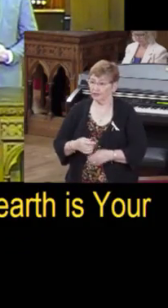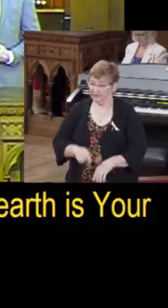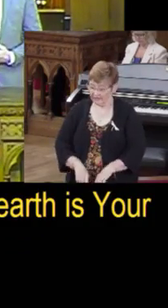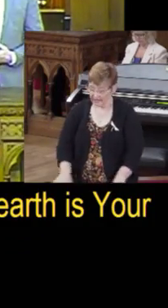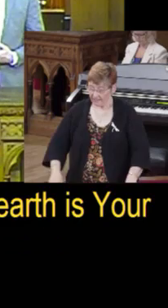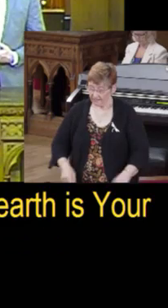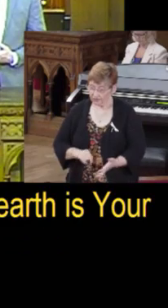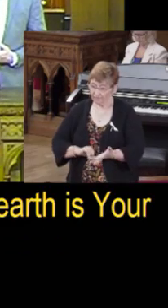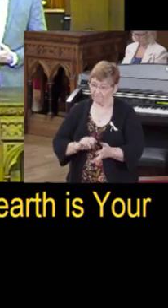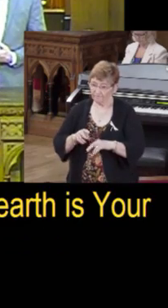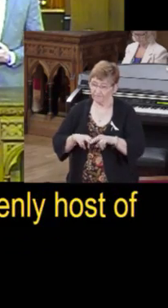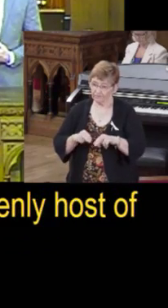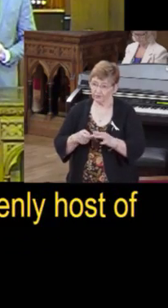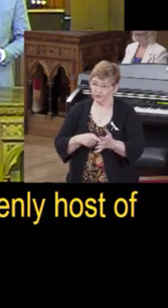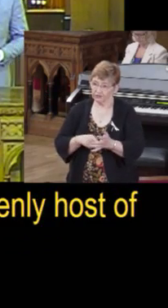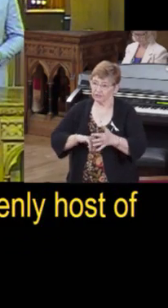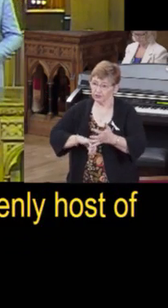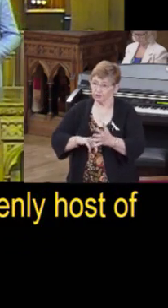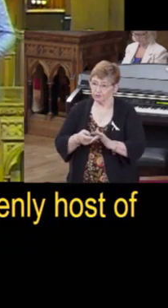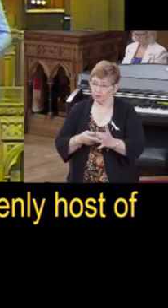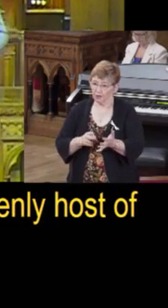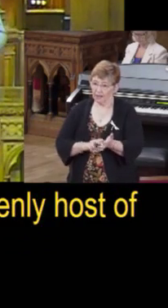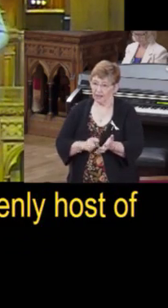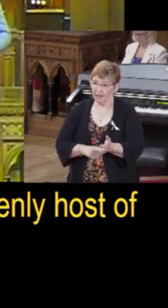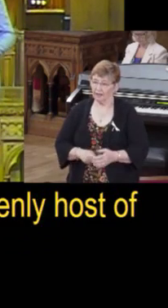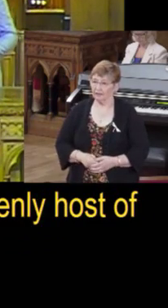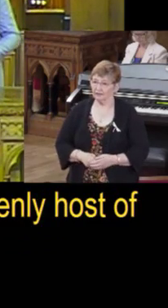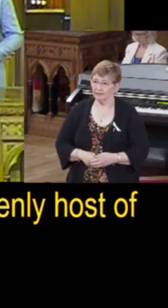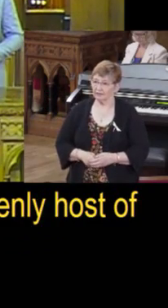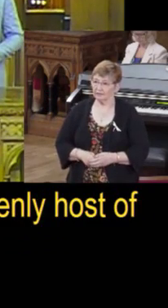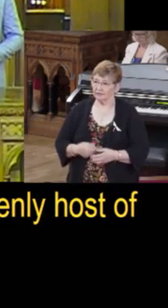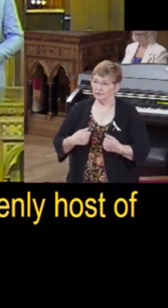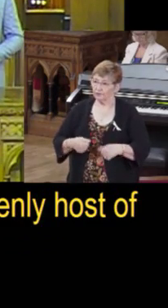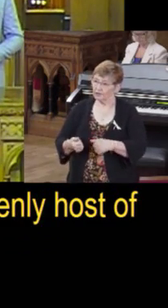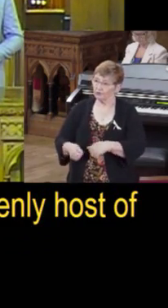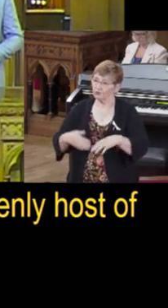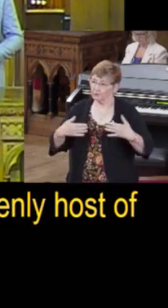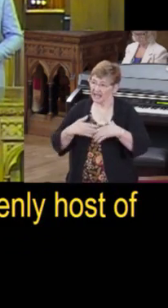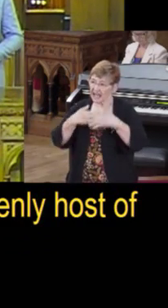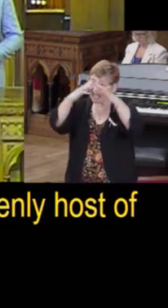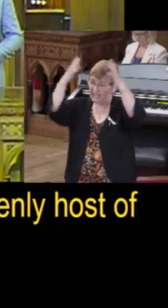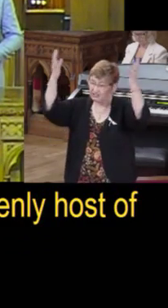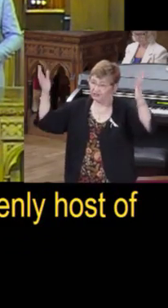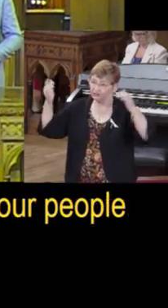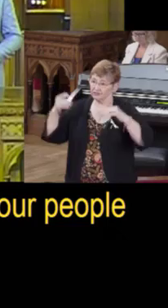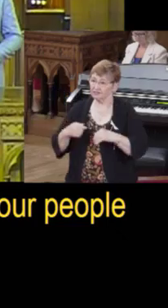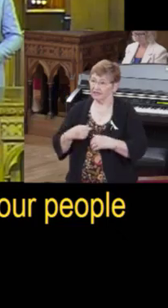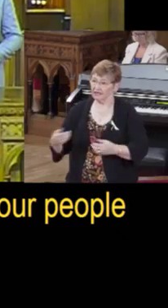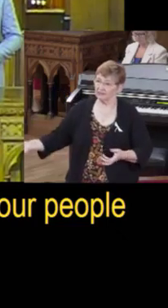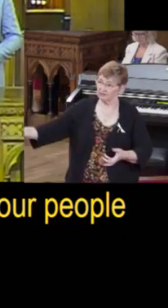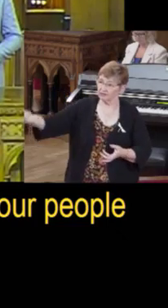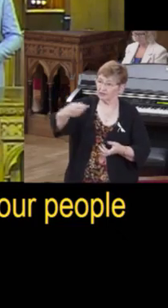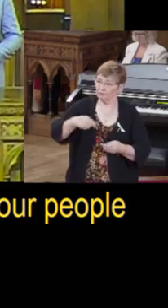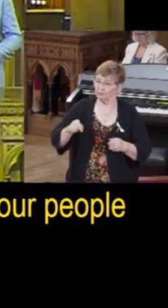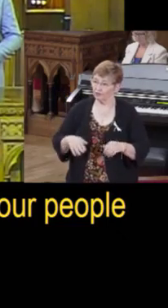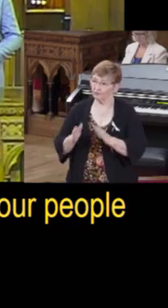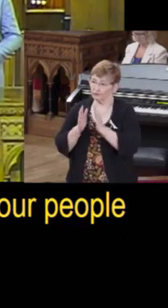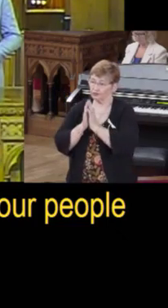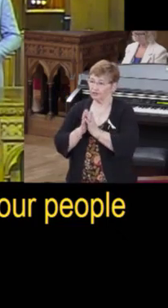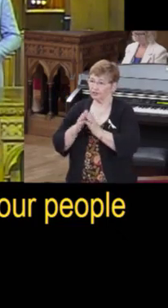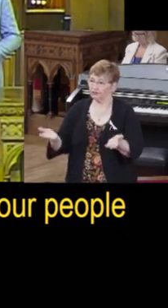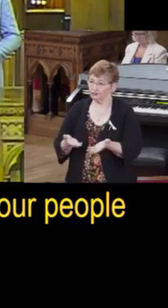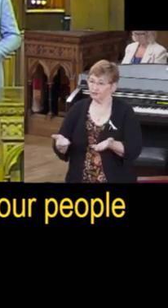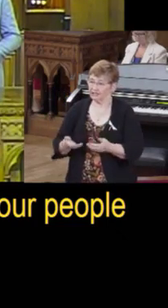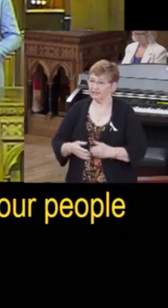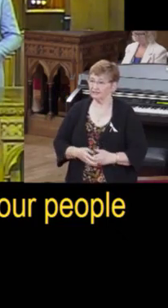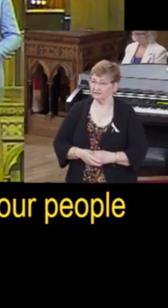footstool. You are praised by the heavenly host of angels, and in the congregation of your people here on